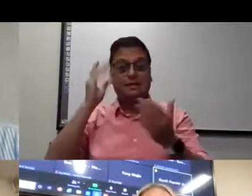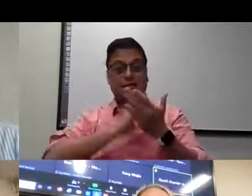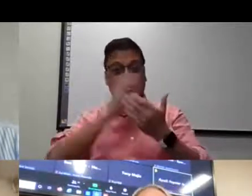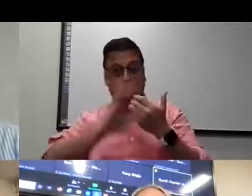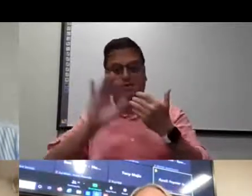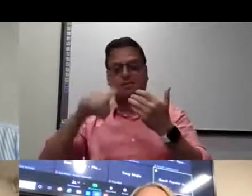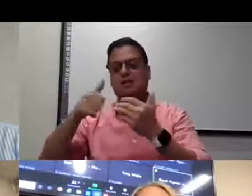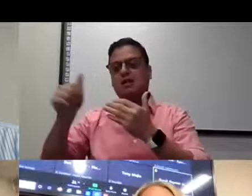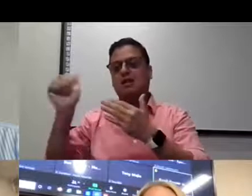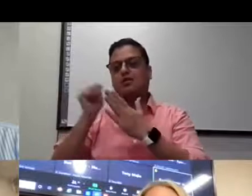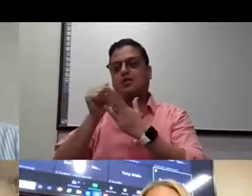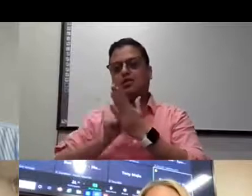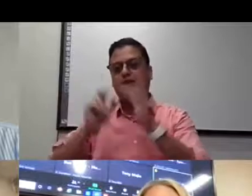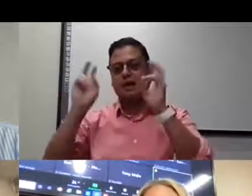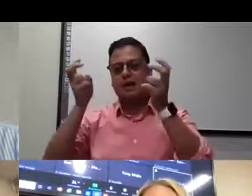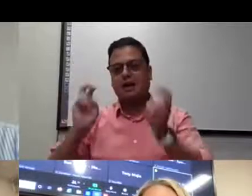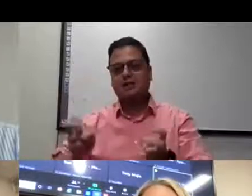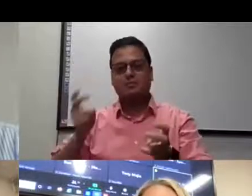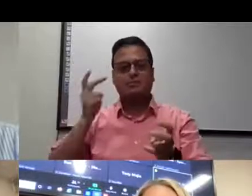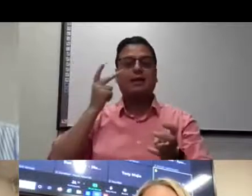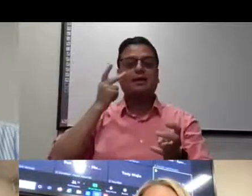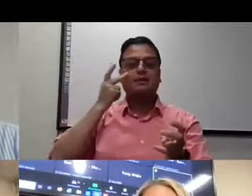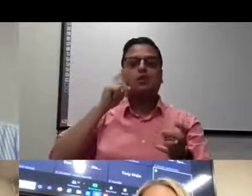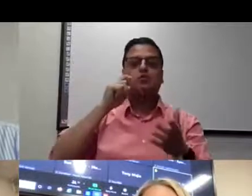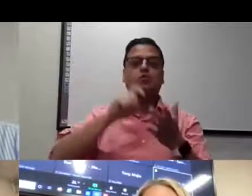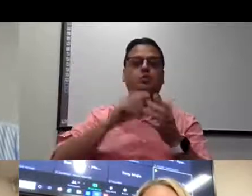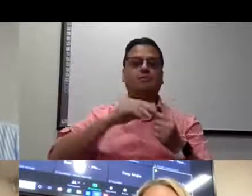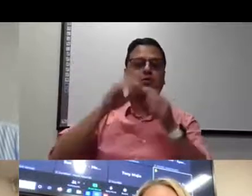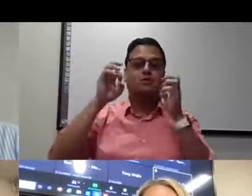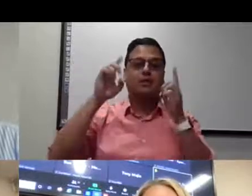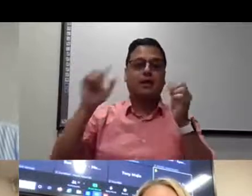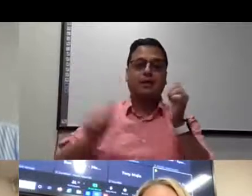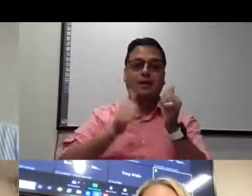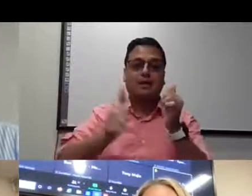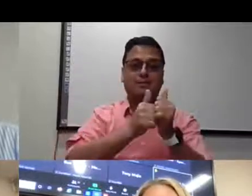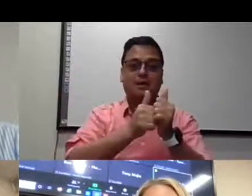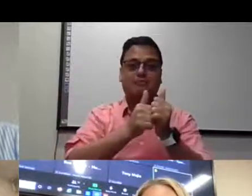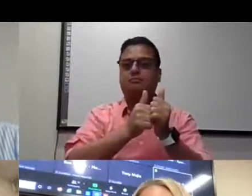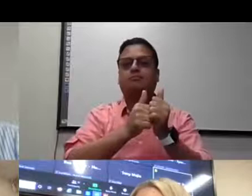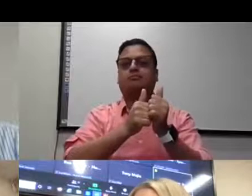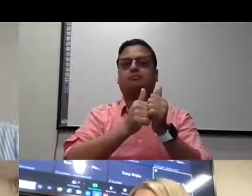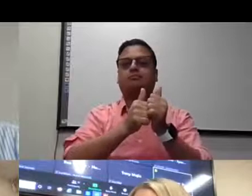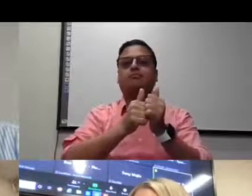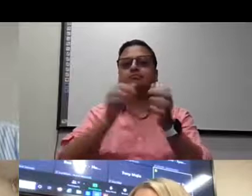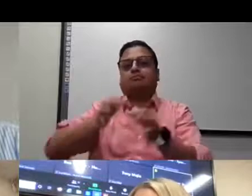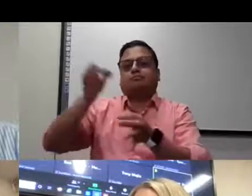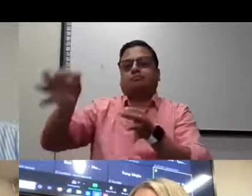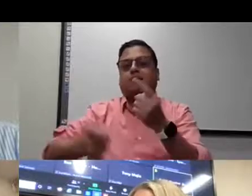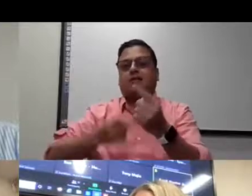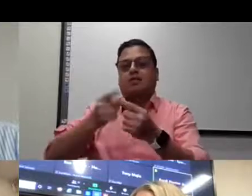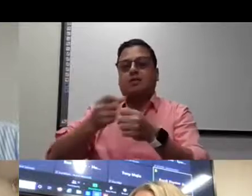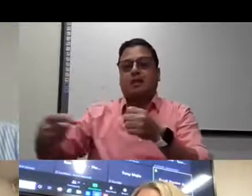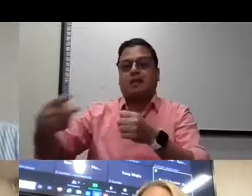agenda item for tonight, and I see that the special ed update isn't even now calendared until next year, until